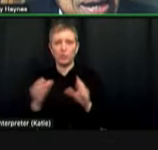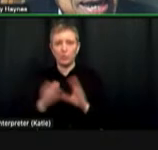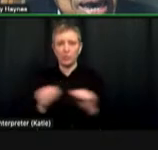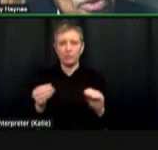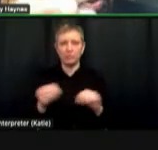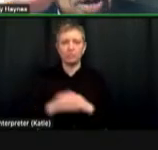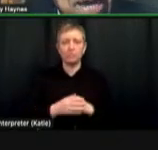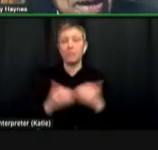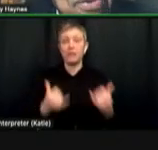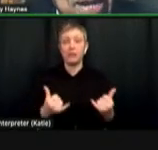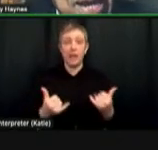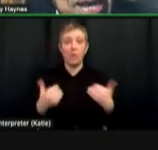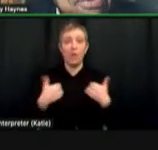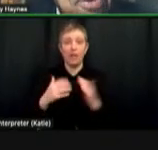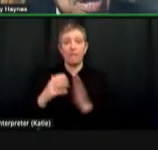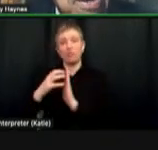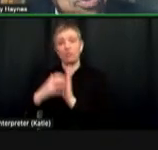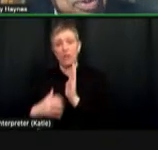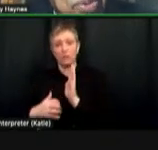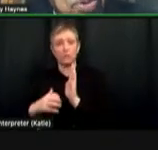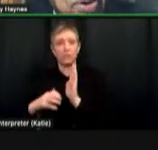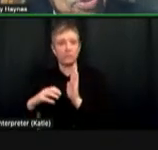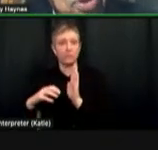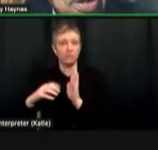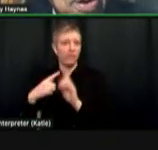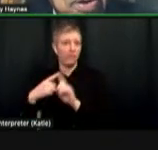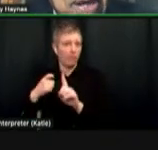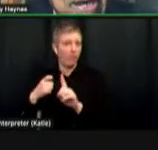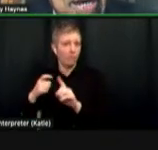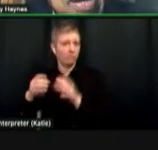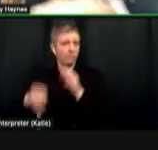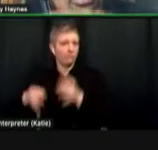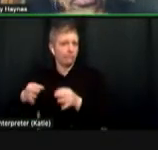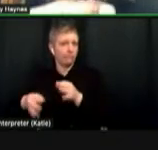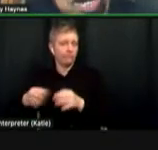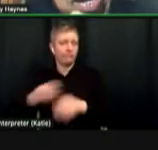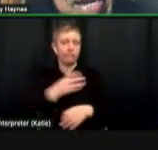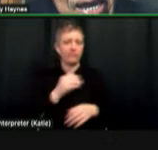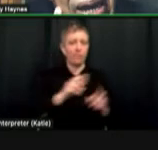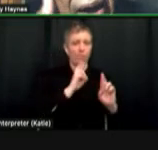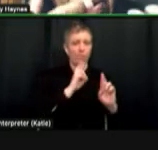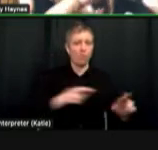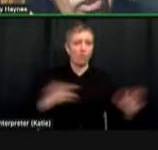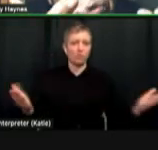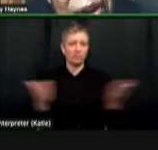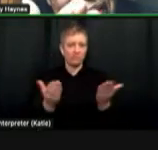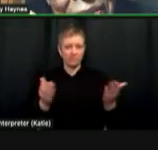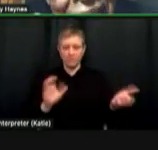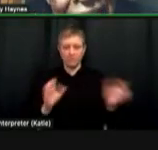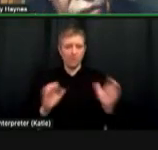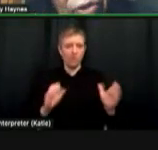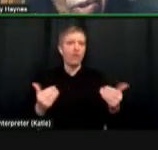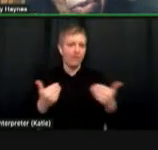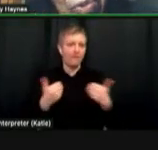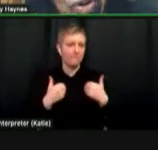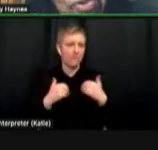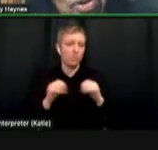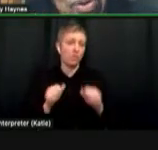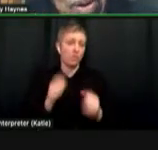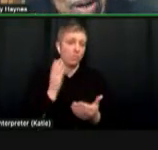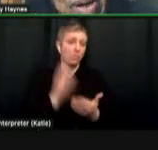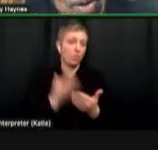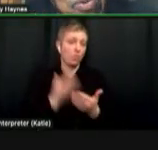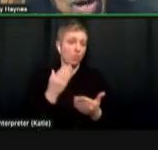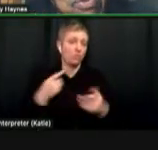that, as well as the incident reports, you know. And that was one of the contextualization